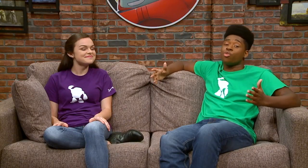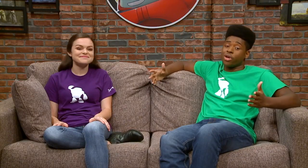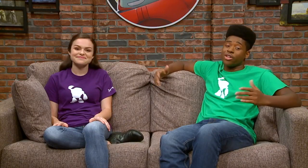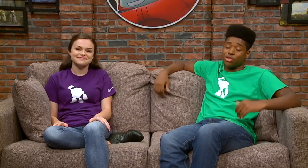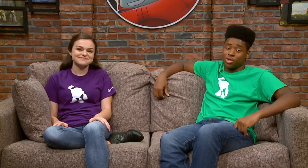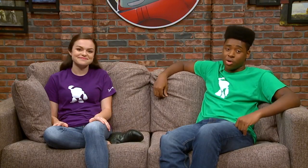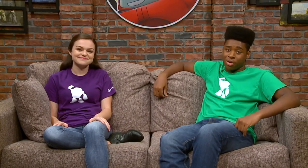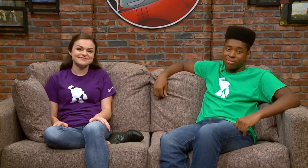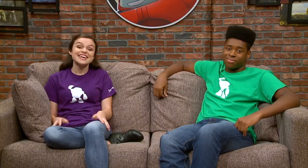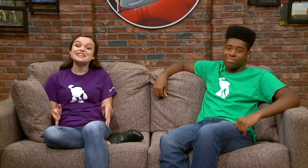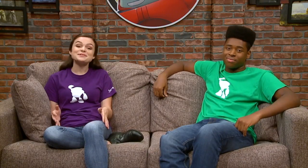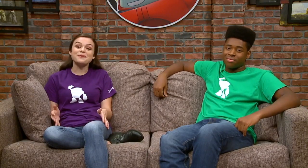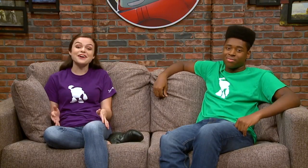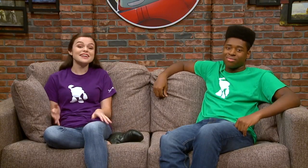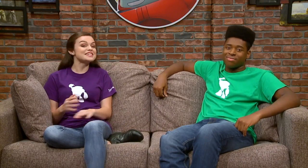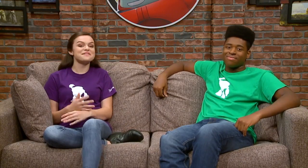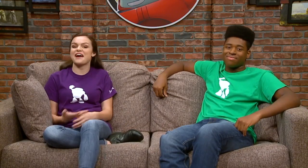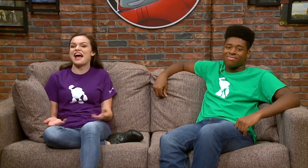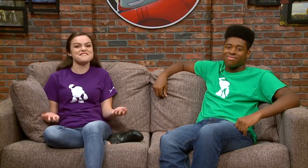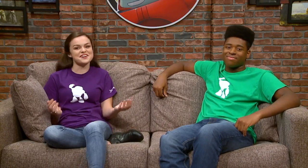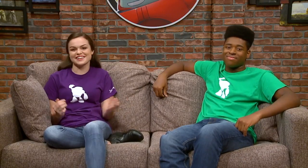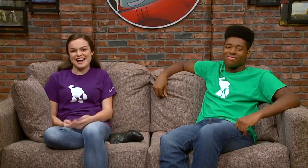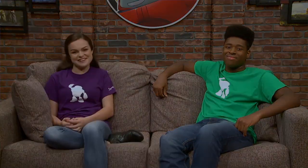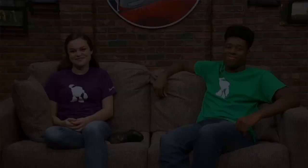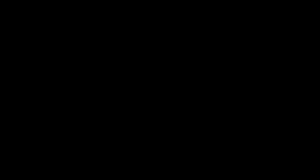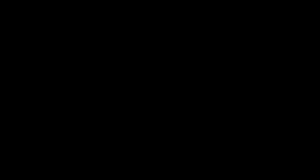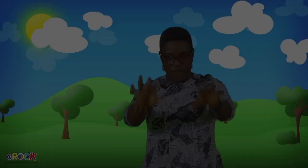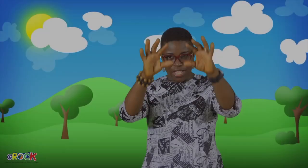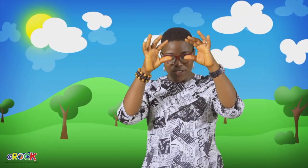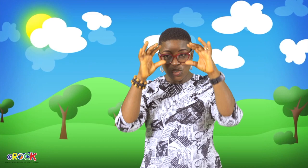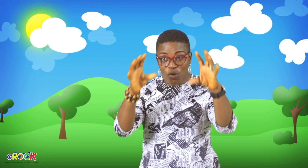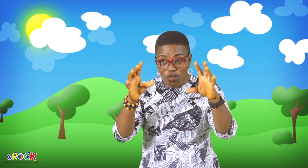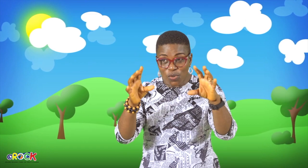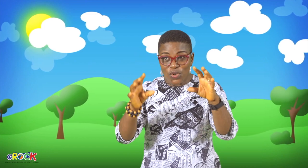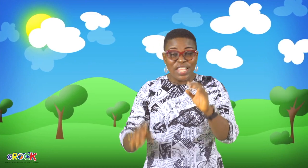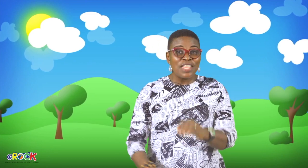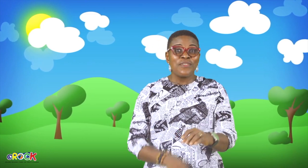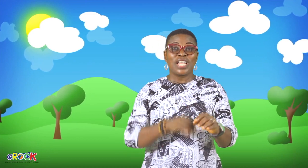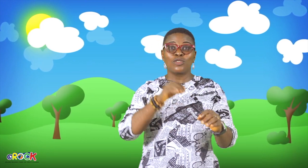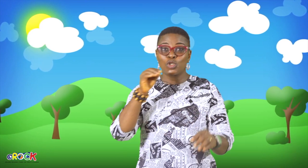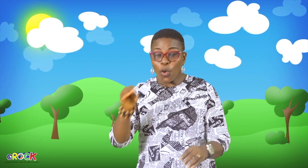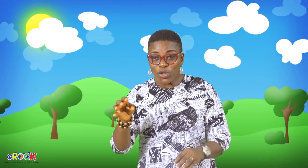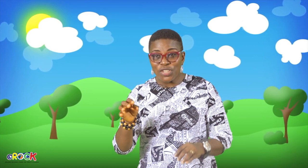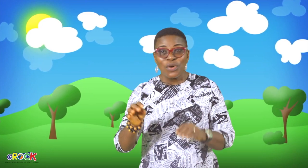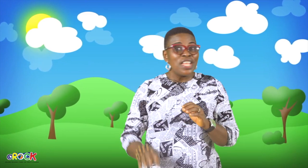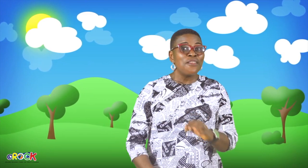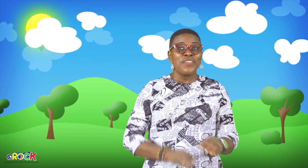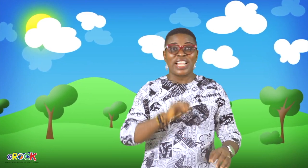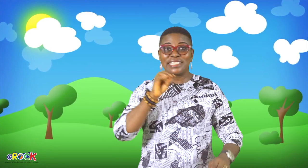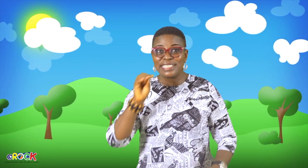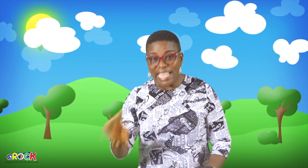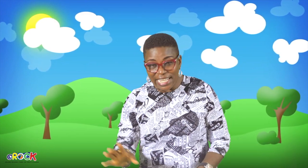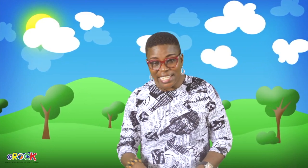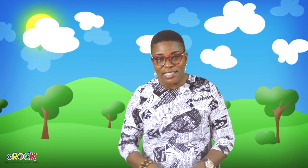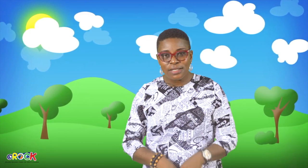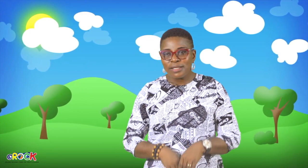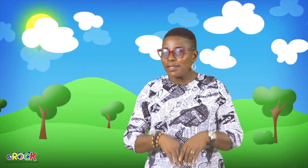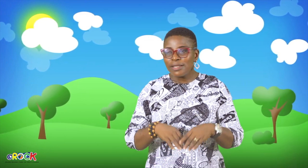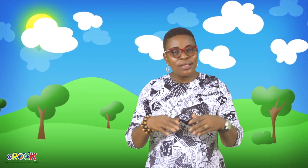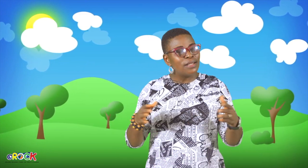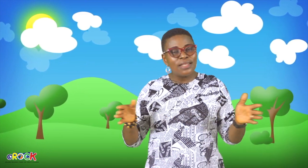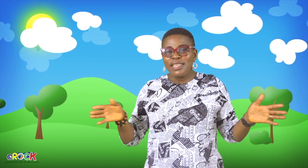There's no prayer too small. His word is forever alive. If he has shown you, if he has told you, if he has said